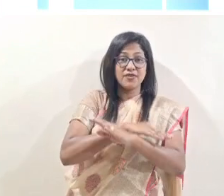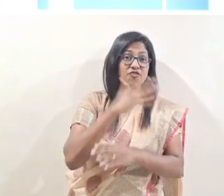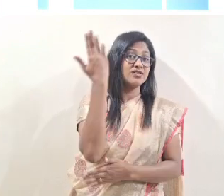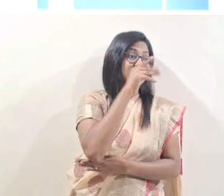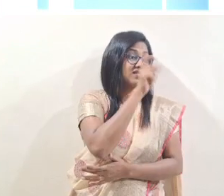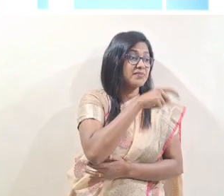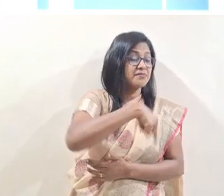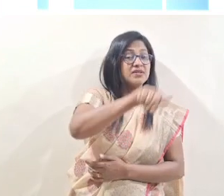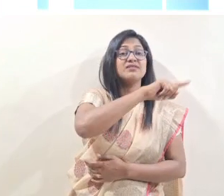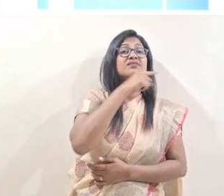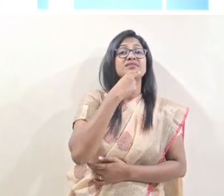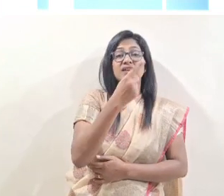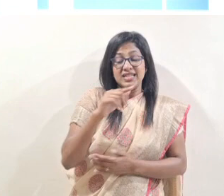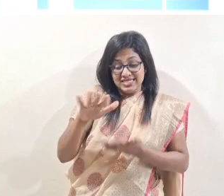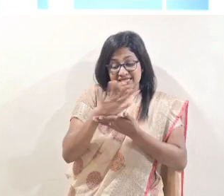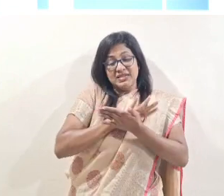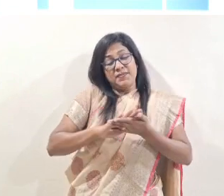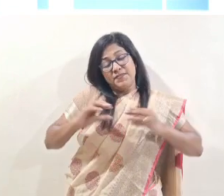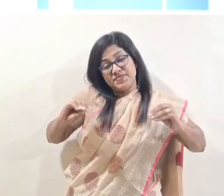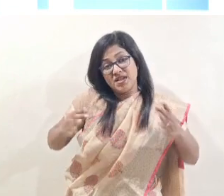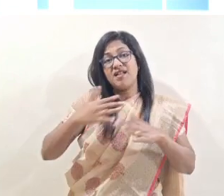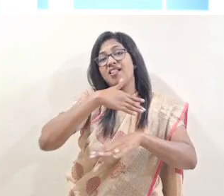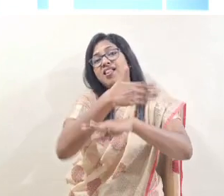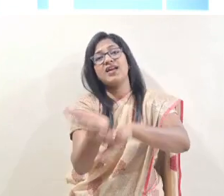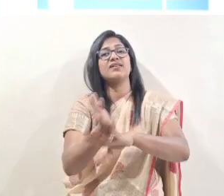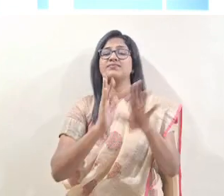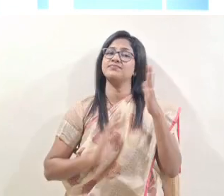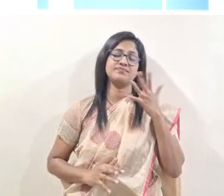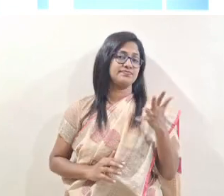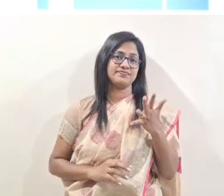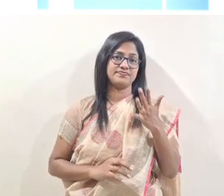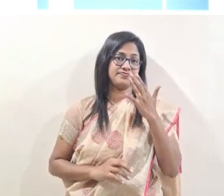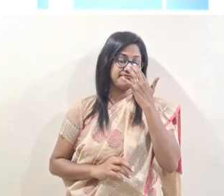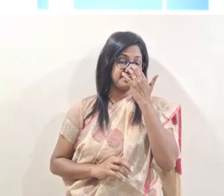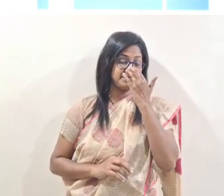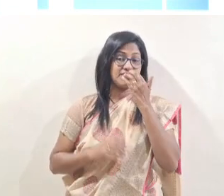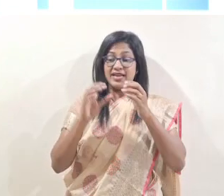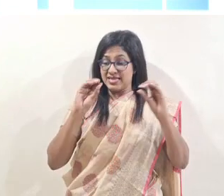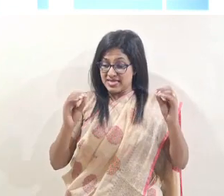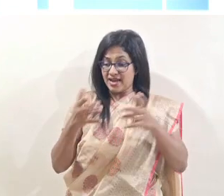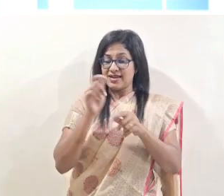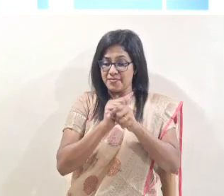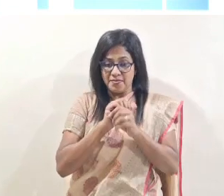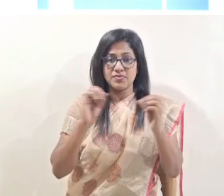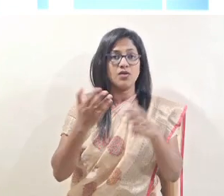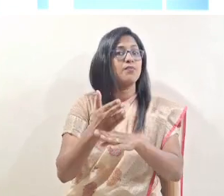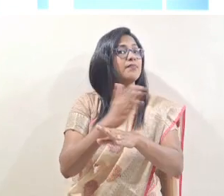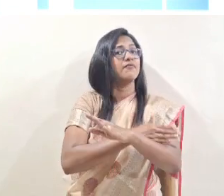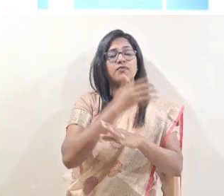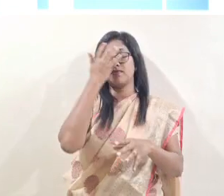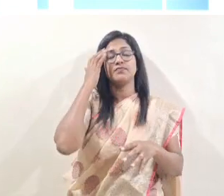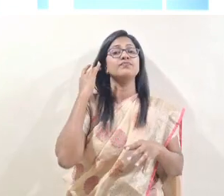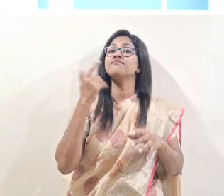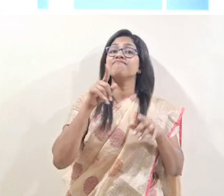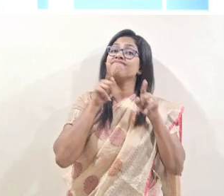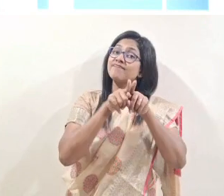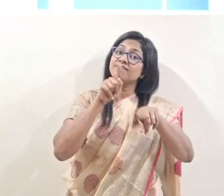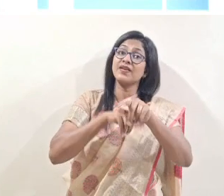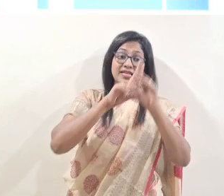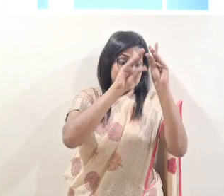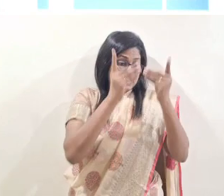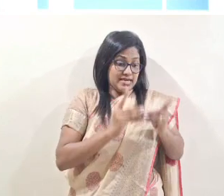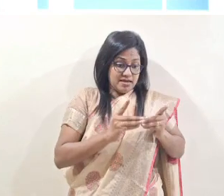said, that it cannot be done later on. You can't be done at the time of operation. So it has to be done during the design. So that is